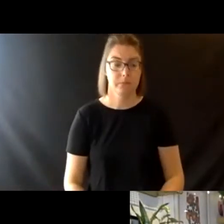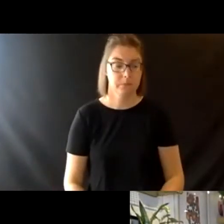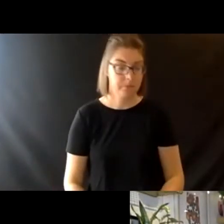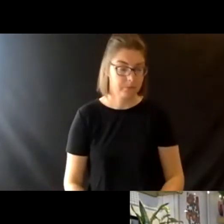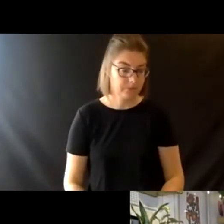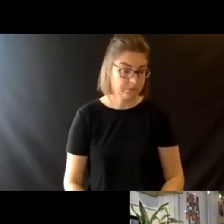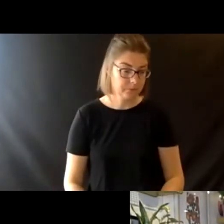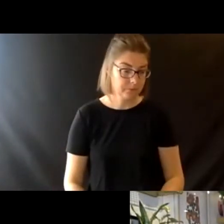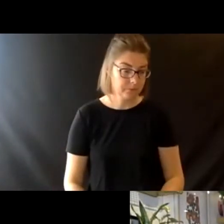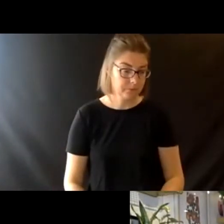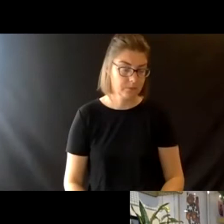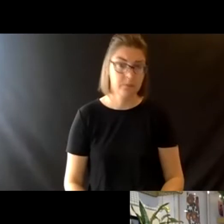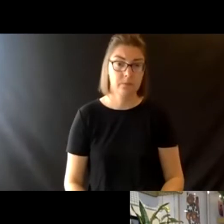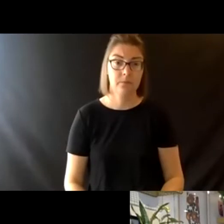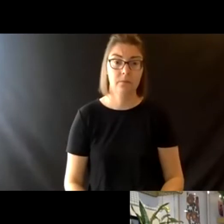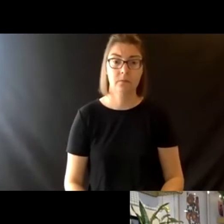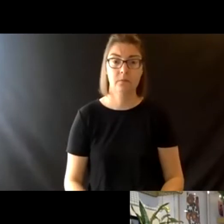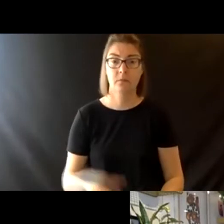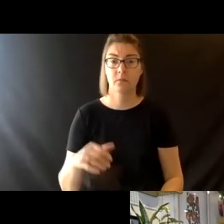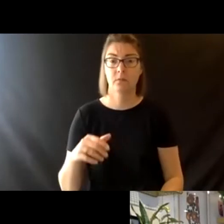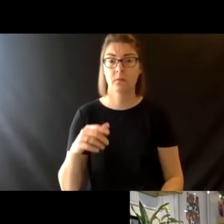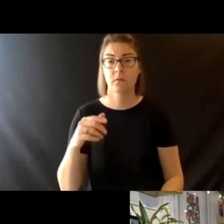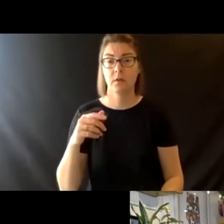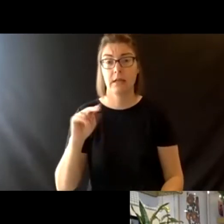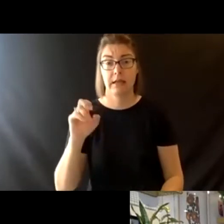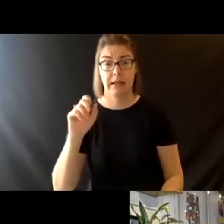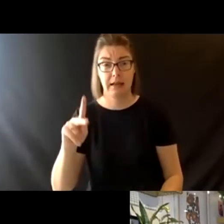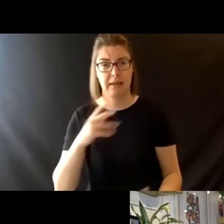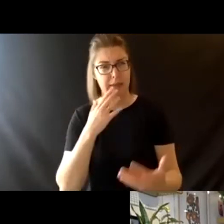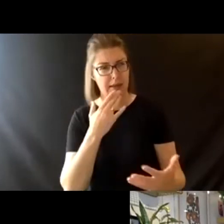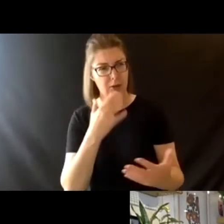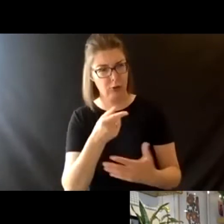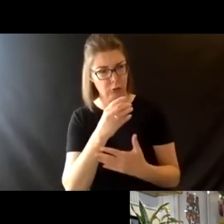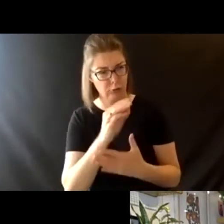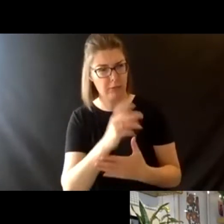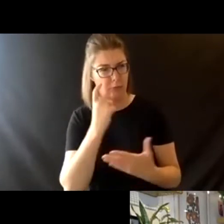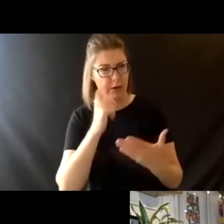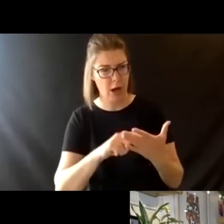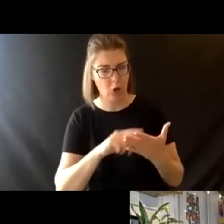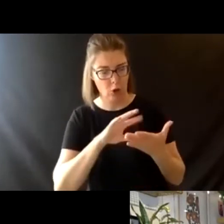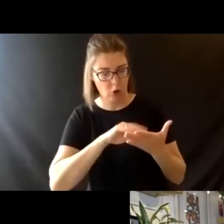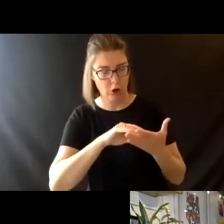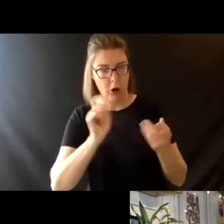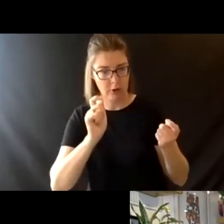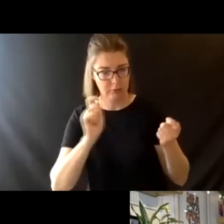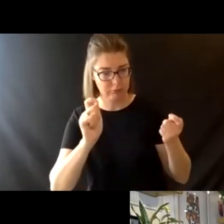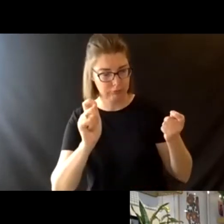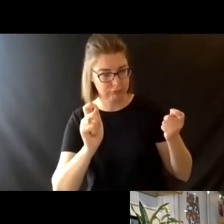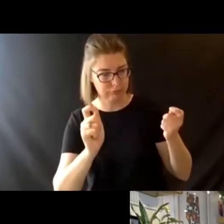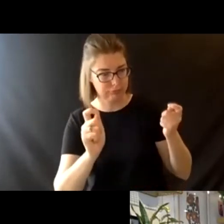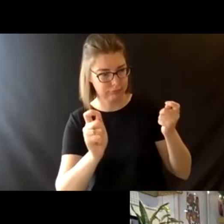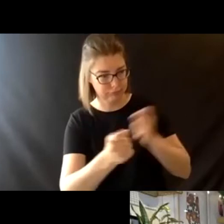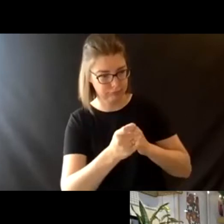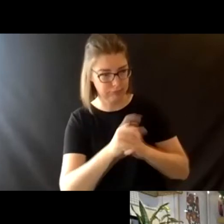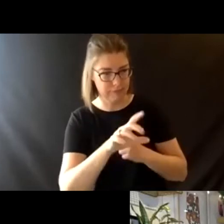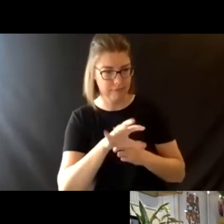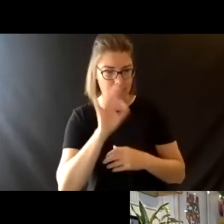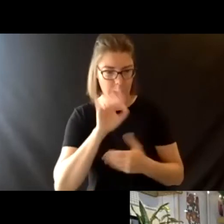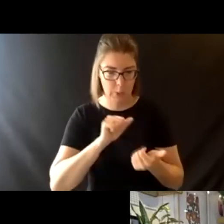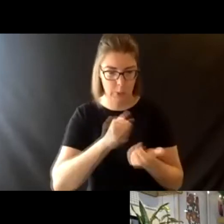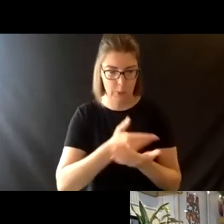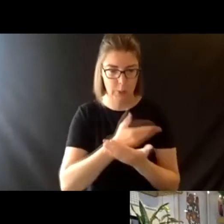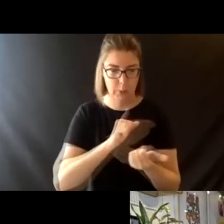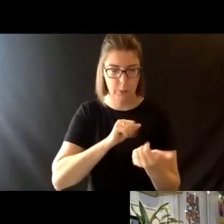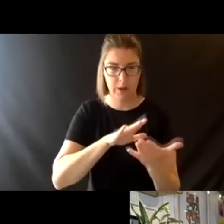Thanks so much, Graham. And I appreciate that acknowledgement of just the ongoing learning, right? We're always shifting and moving and finding new ways to challenge